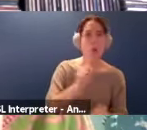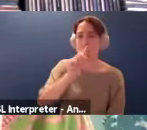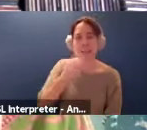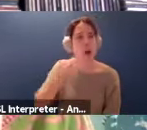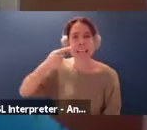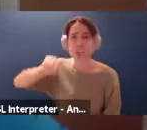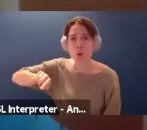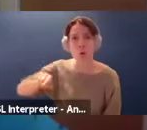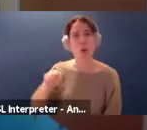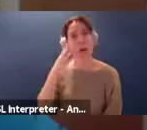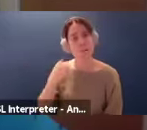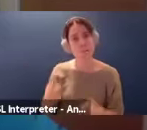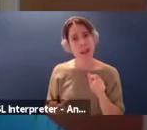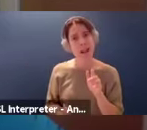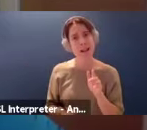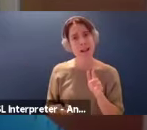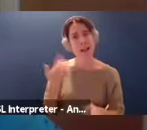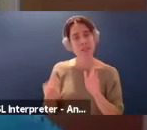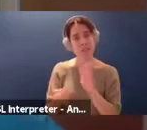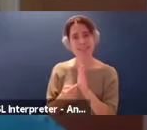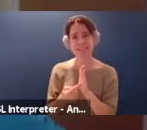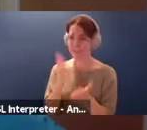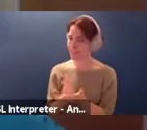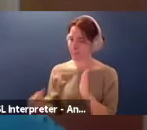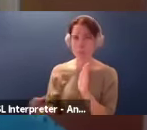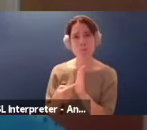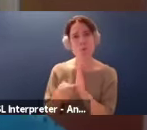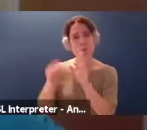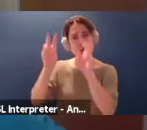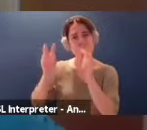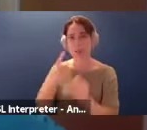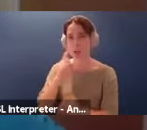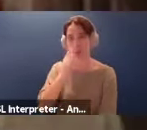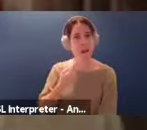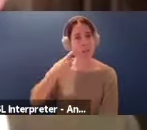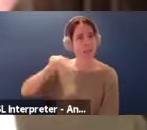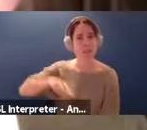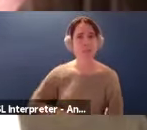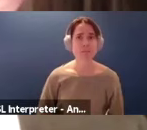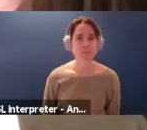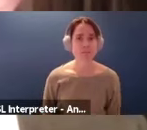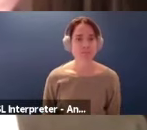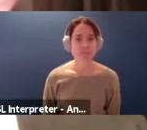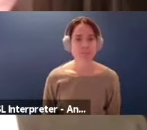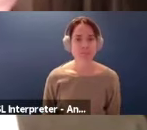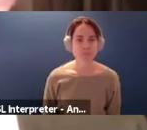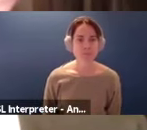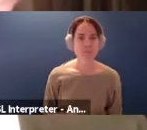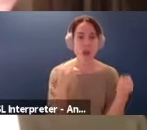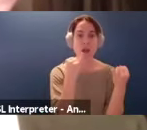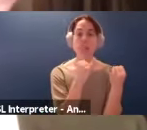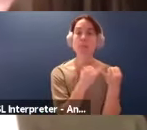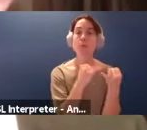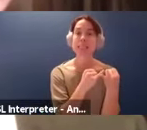um you um i'm sorry can i just address um the